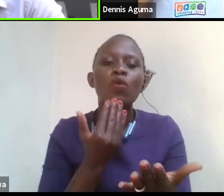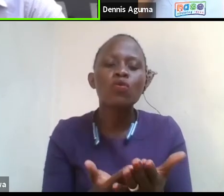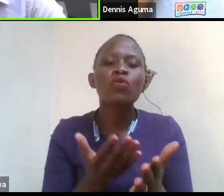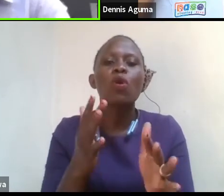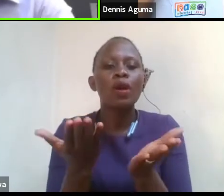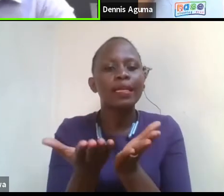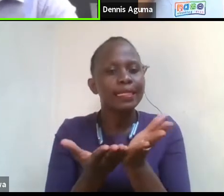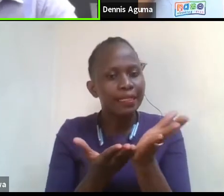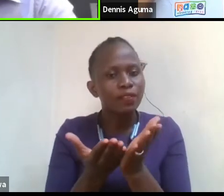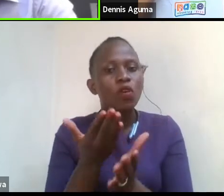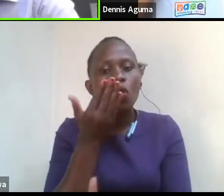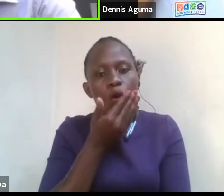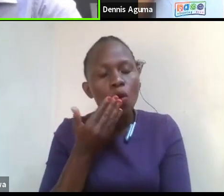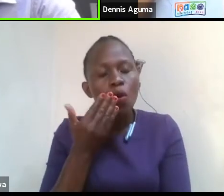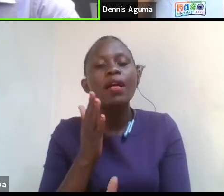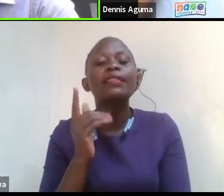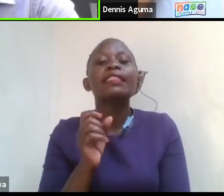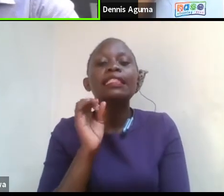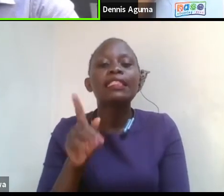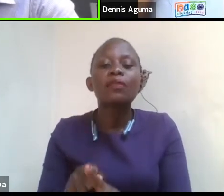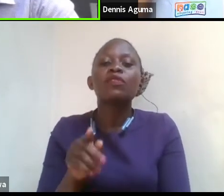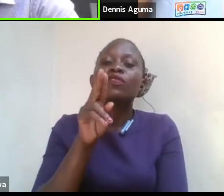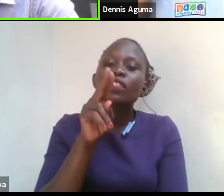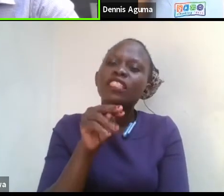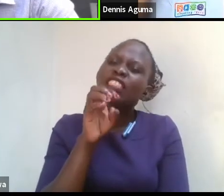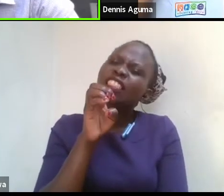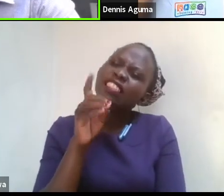and gas sector. Even if it's a needle,